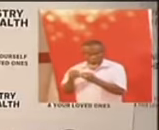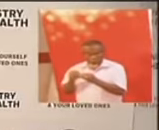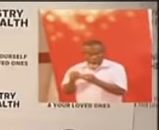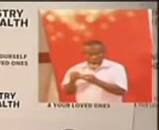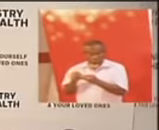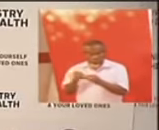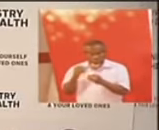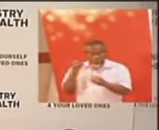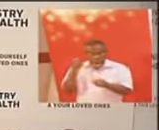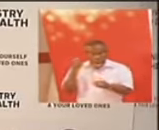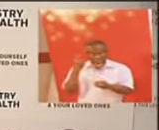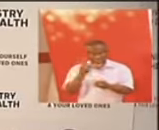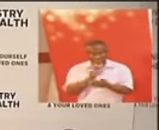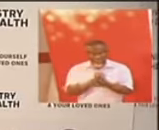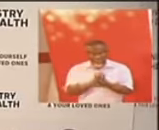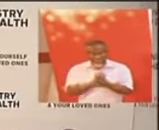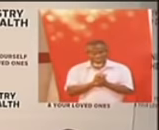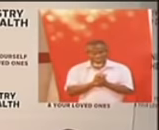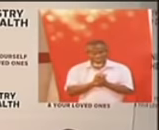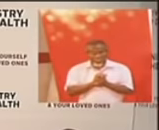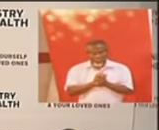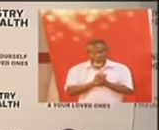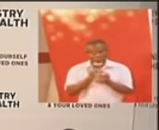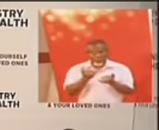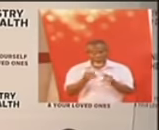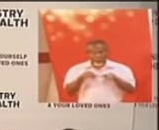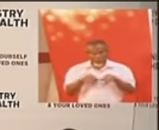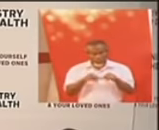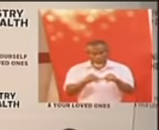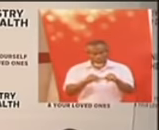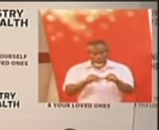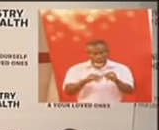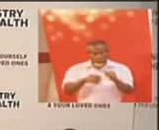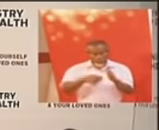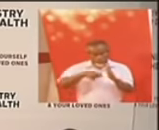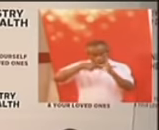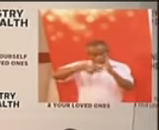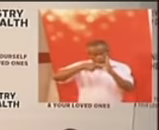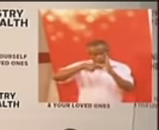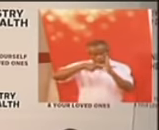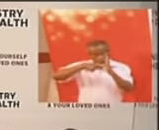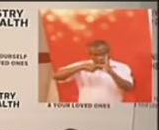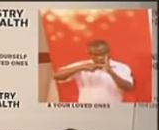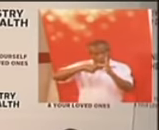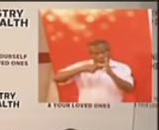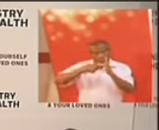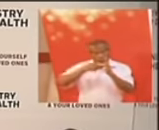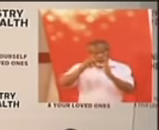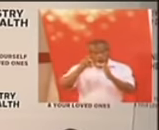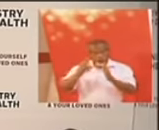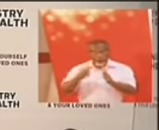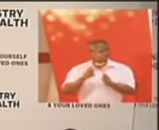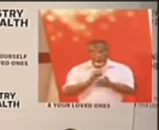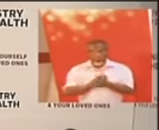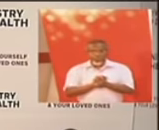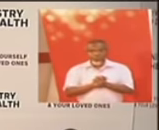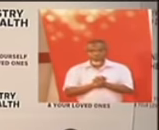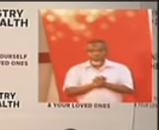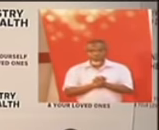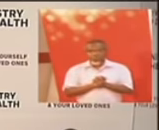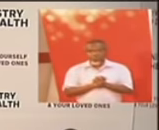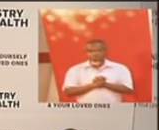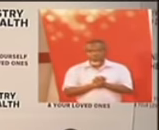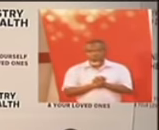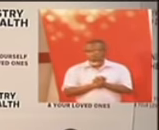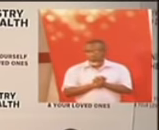much, CMO. And we continue with questions from the media. And we're ready now at this time for questions. I'm so sorry.